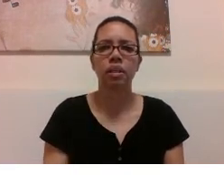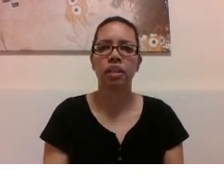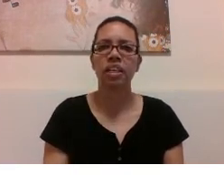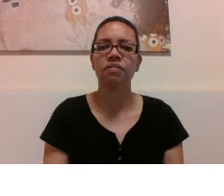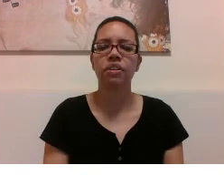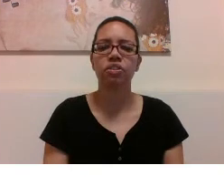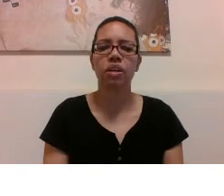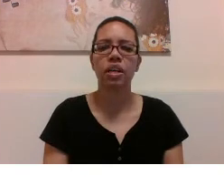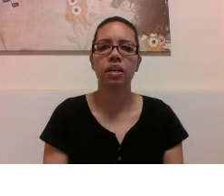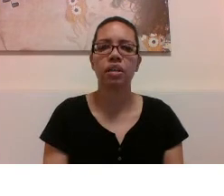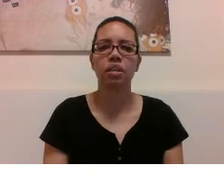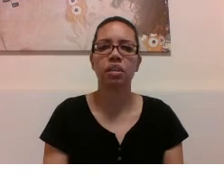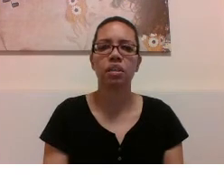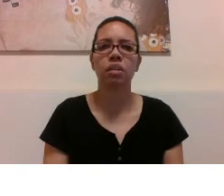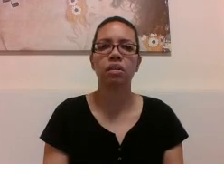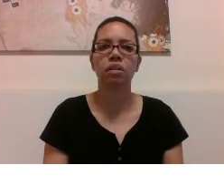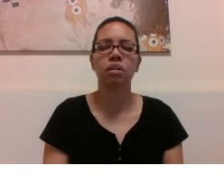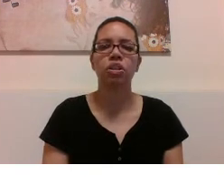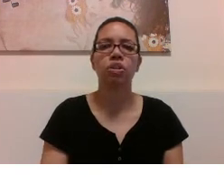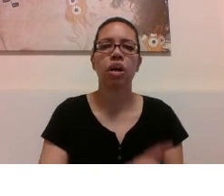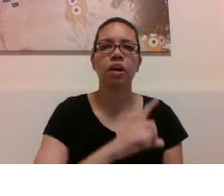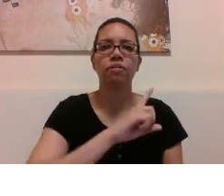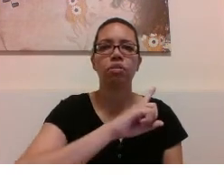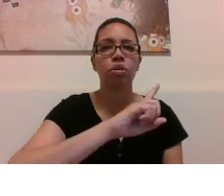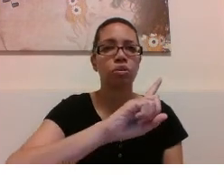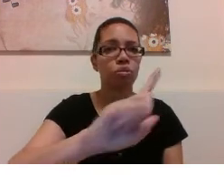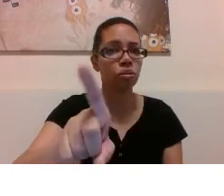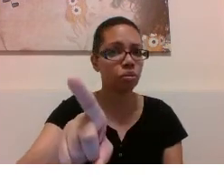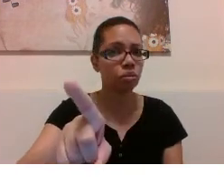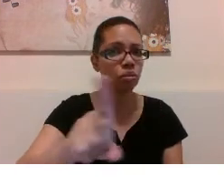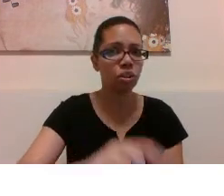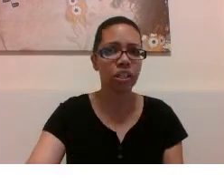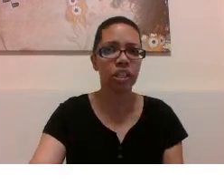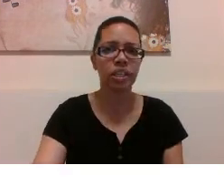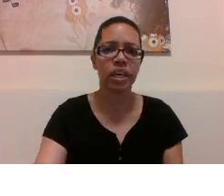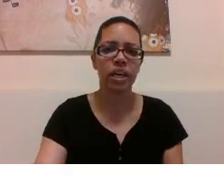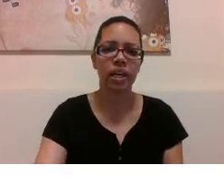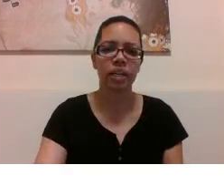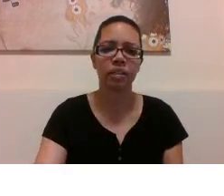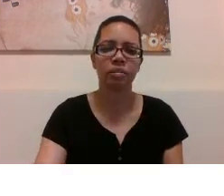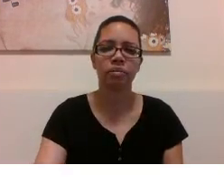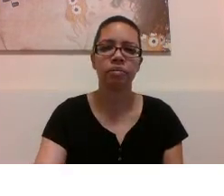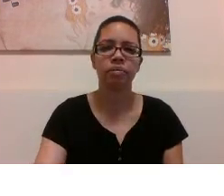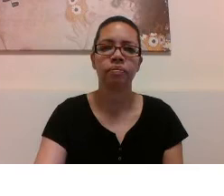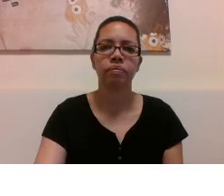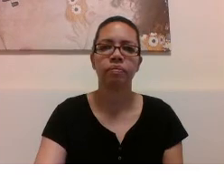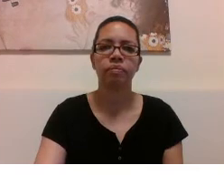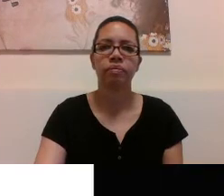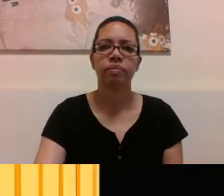Ay, evil triangle. You have to go to Yale.